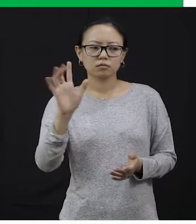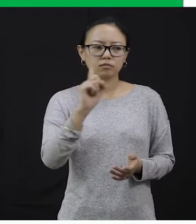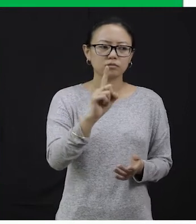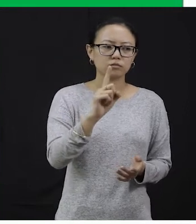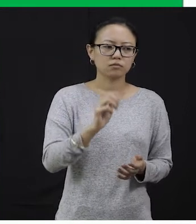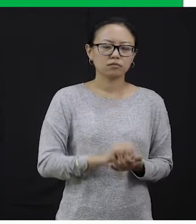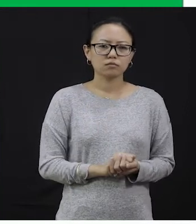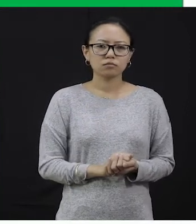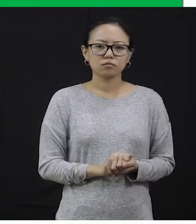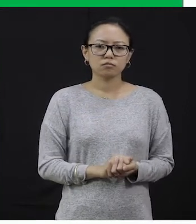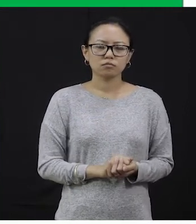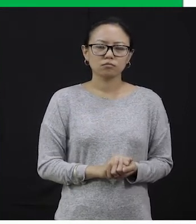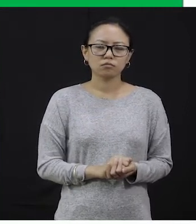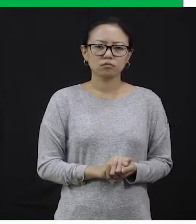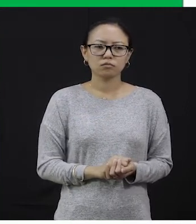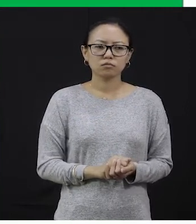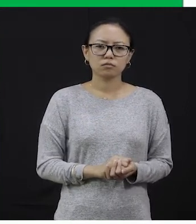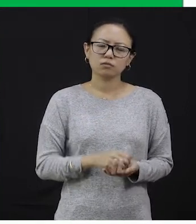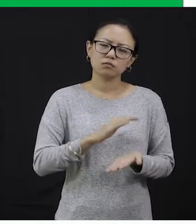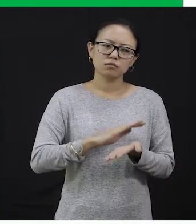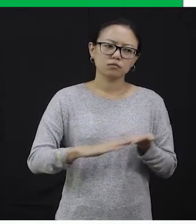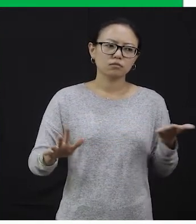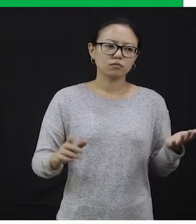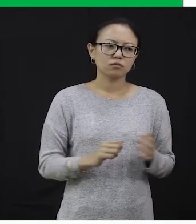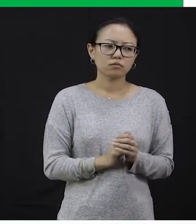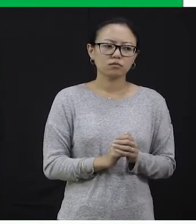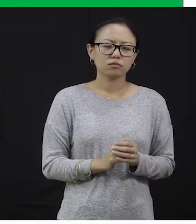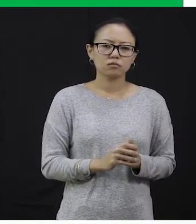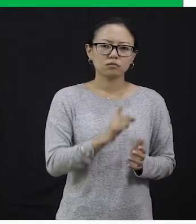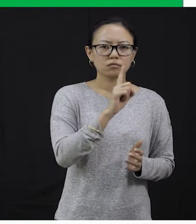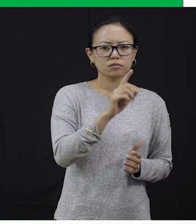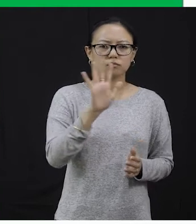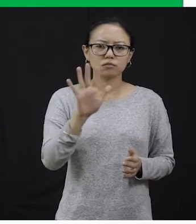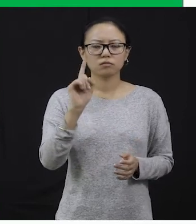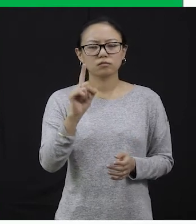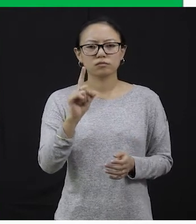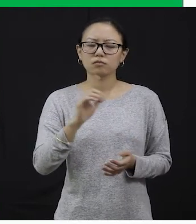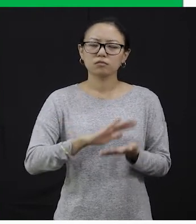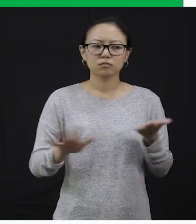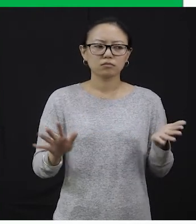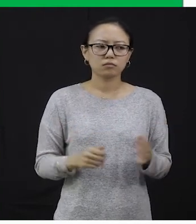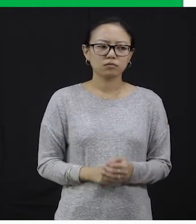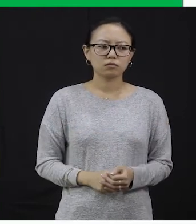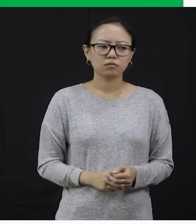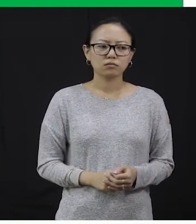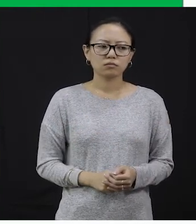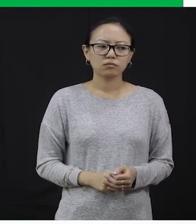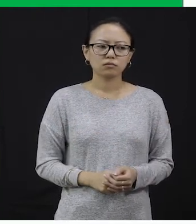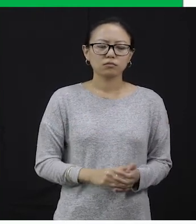has already been done for us. It is written 151. So let's do the next number, that